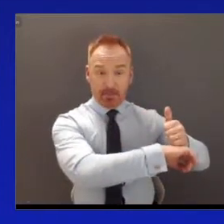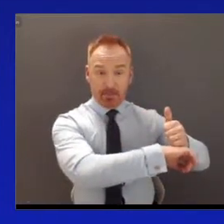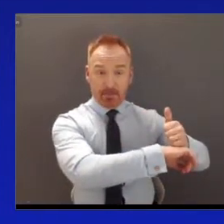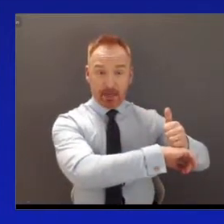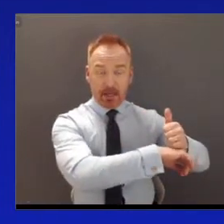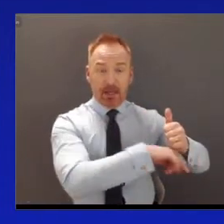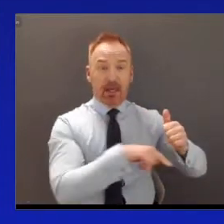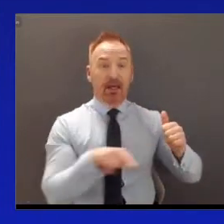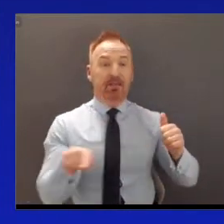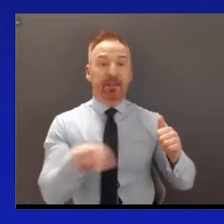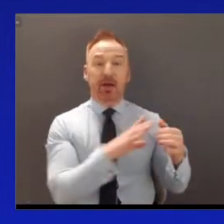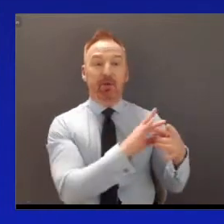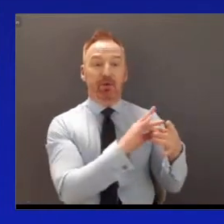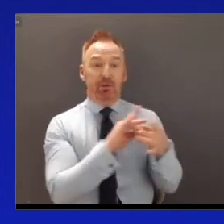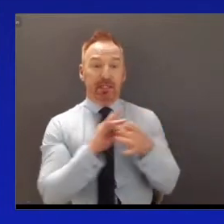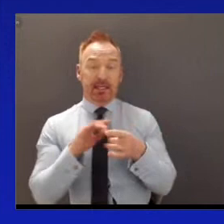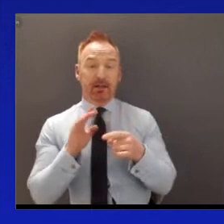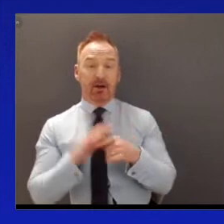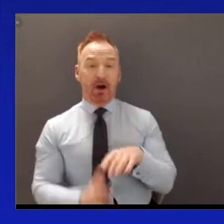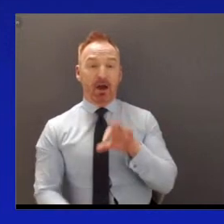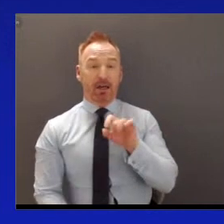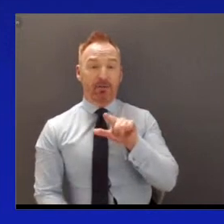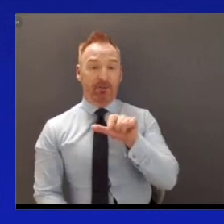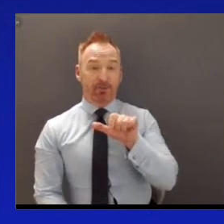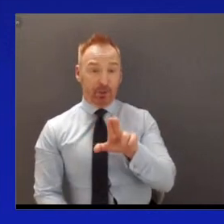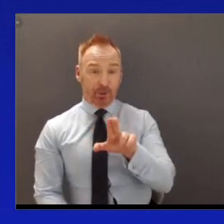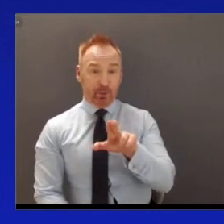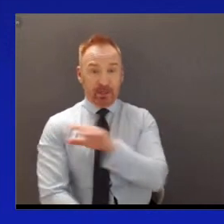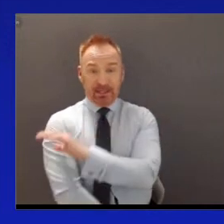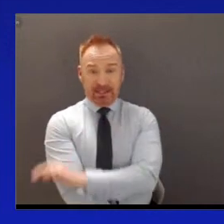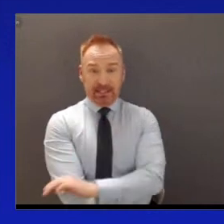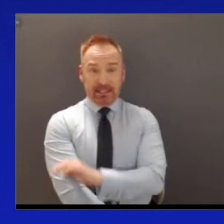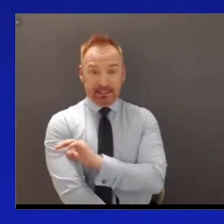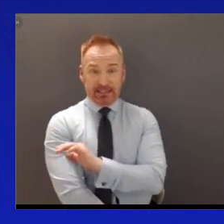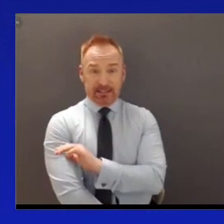flu vaccination clinics.